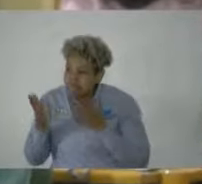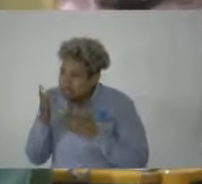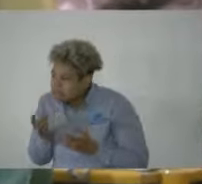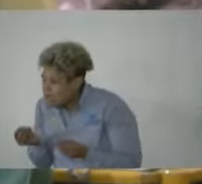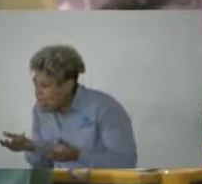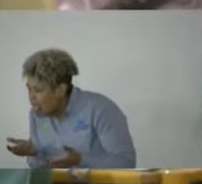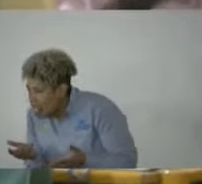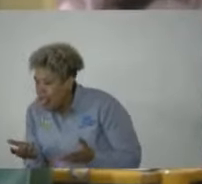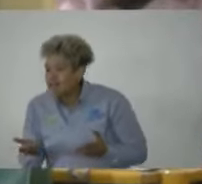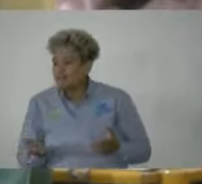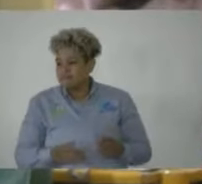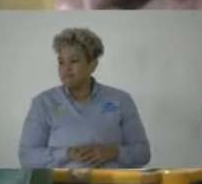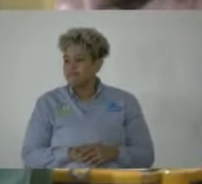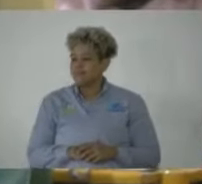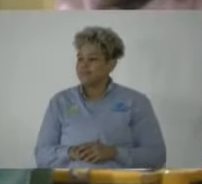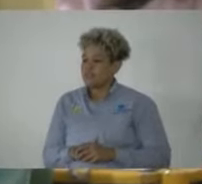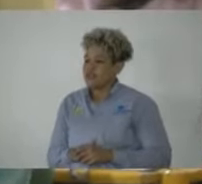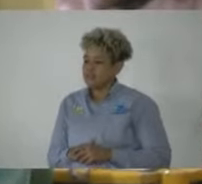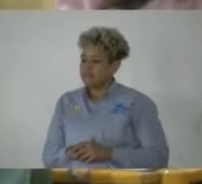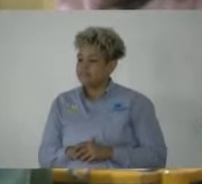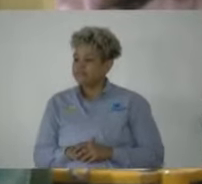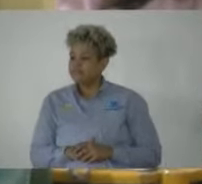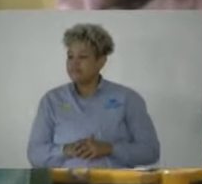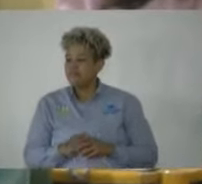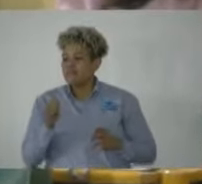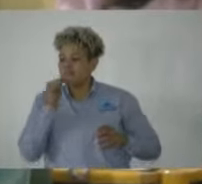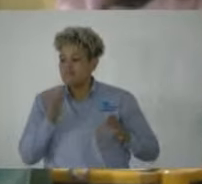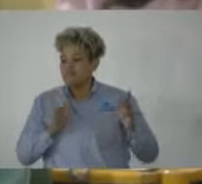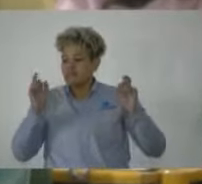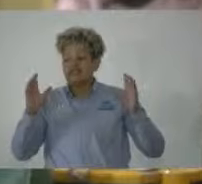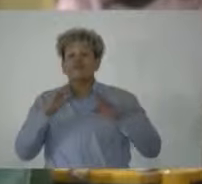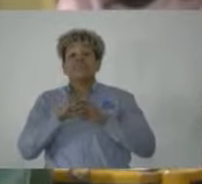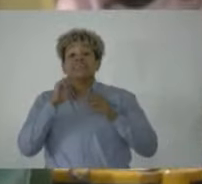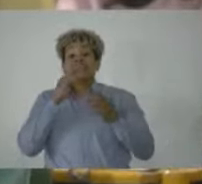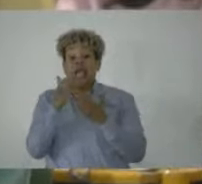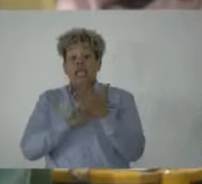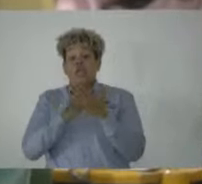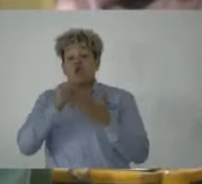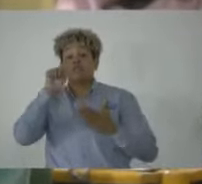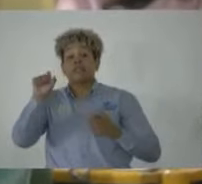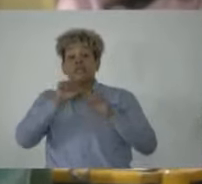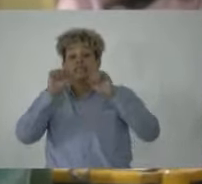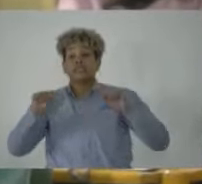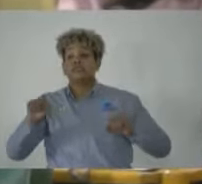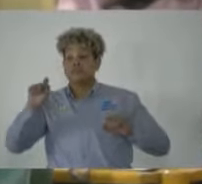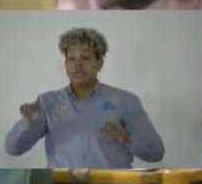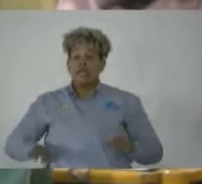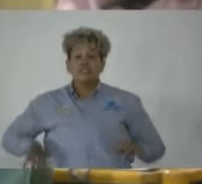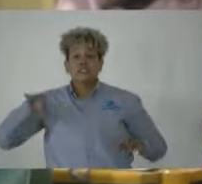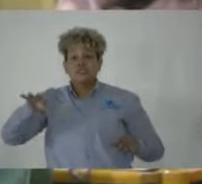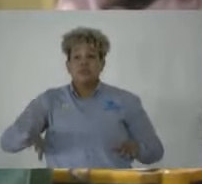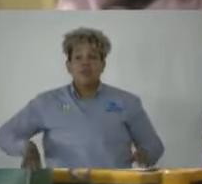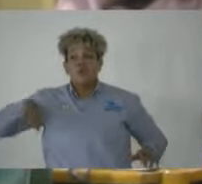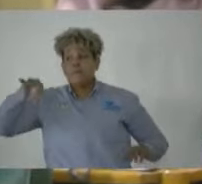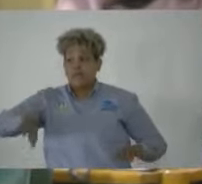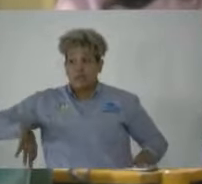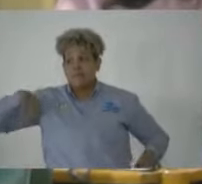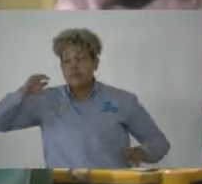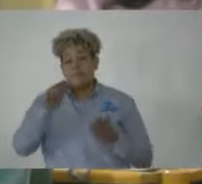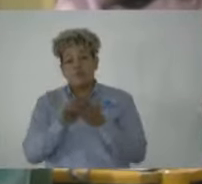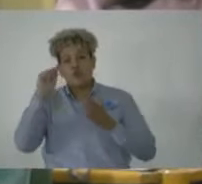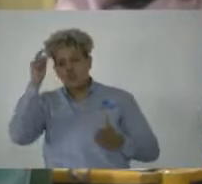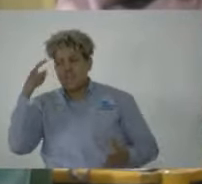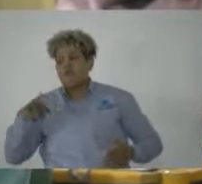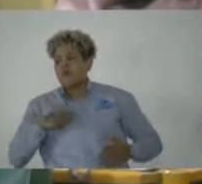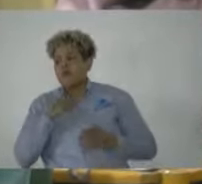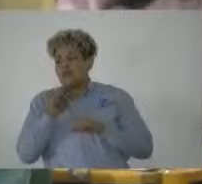the income threshold. Madam Speaker, in an income tax system, the taxpayer pays money to the state, and we